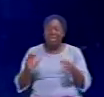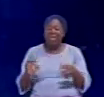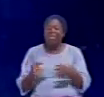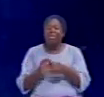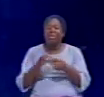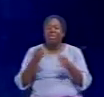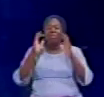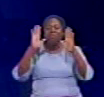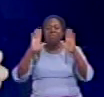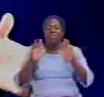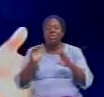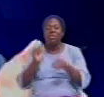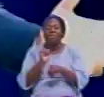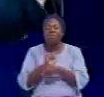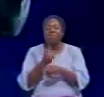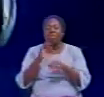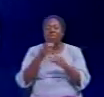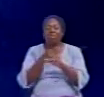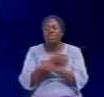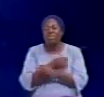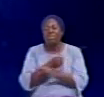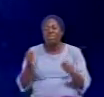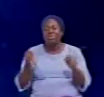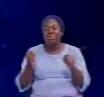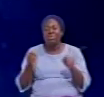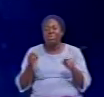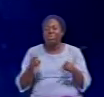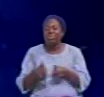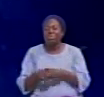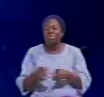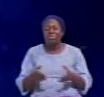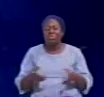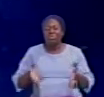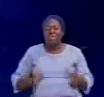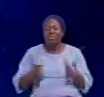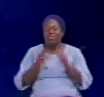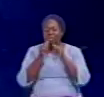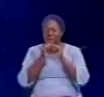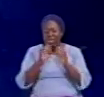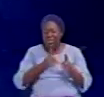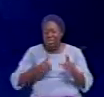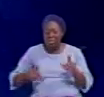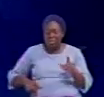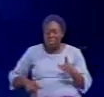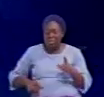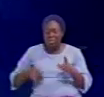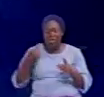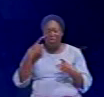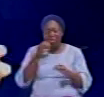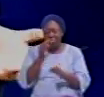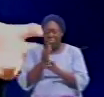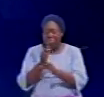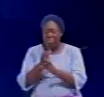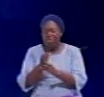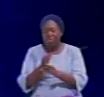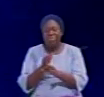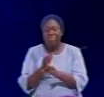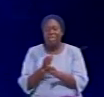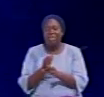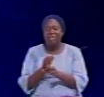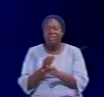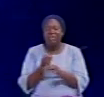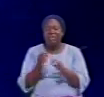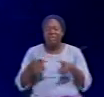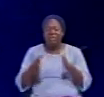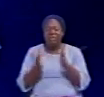of salvation. Let's just lift our voices and just bless God for his faithfulness and his goodness. Let us begin